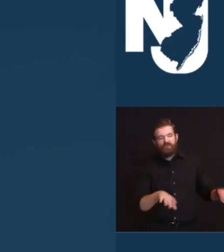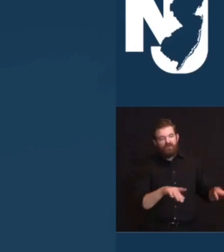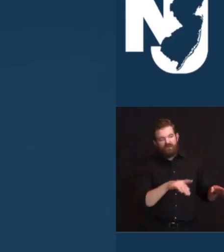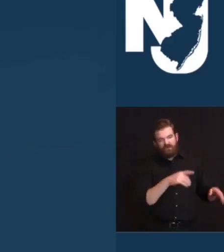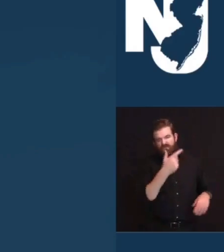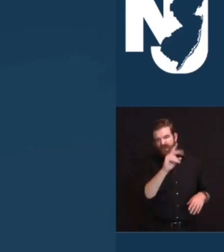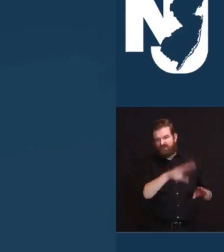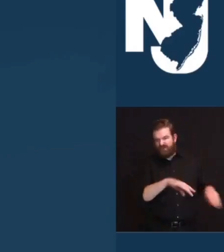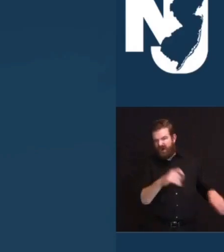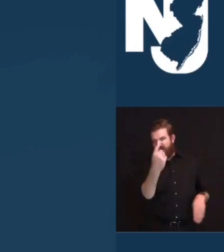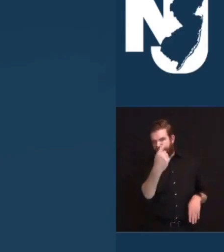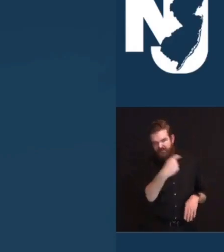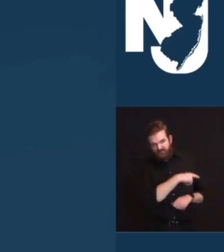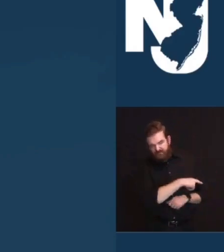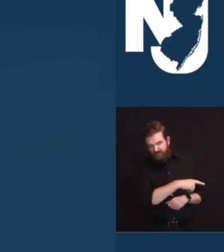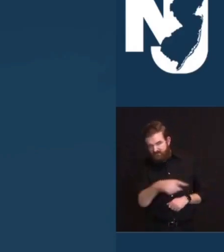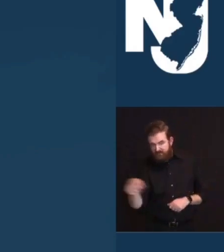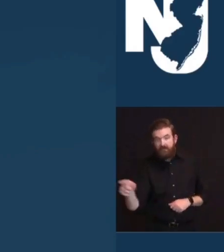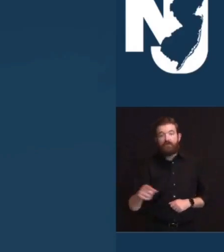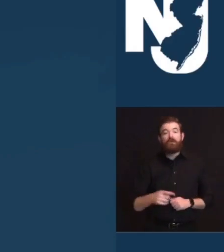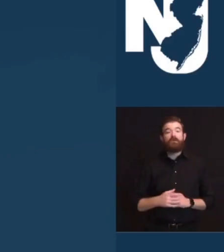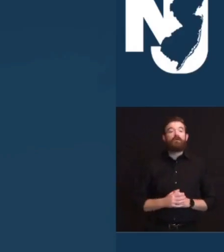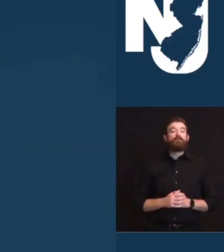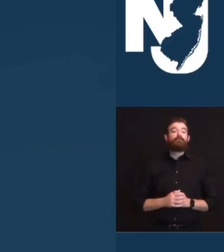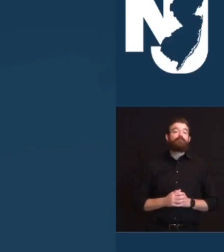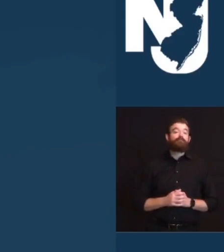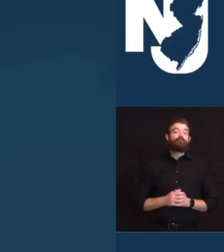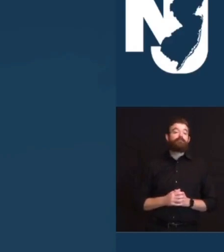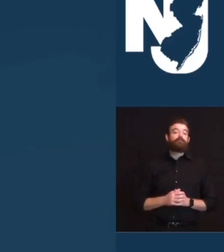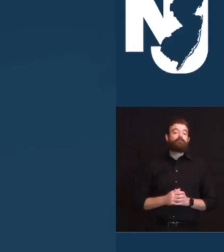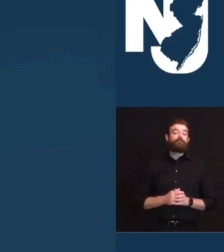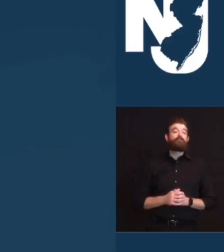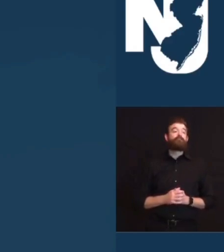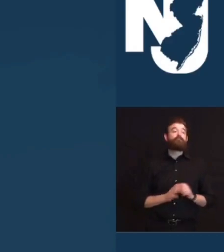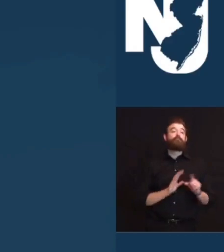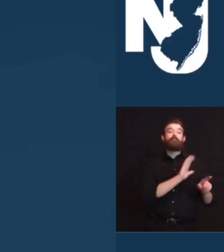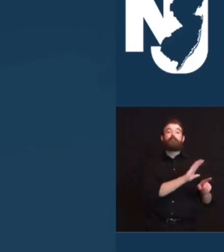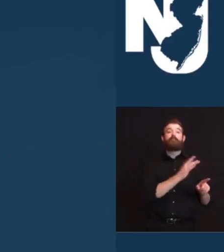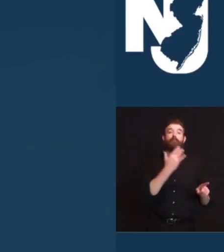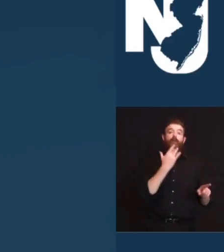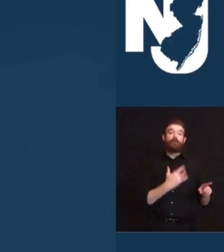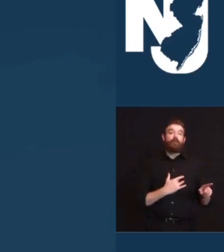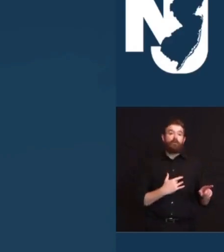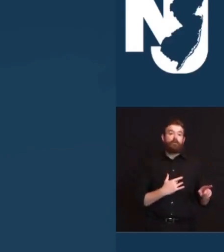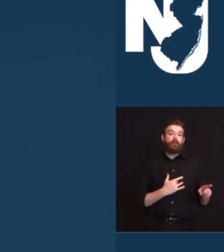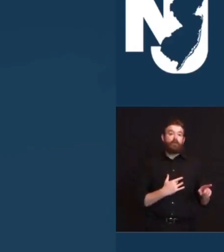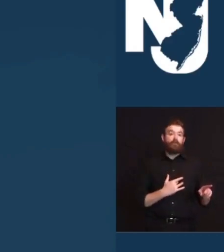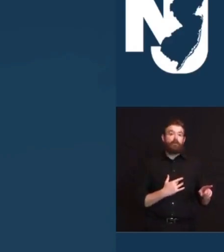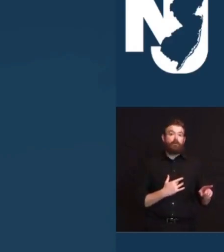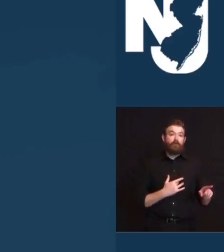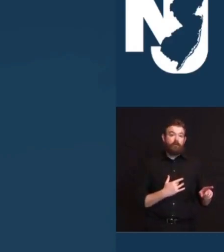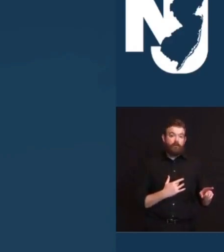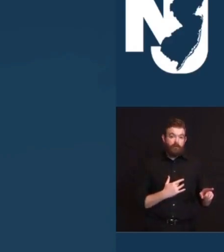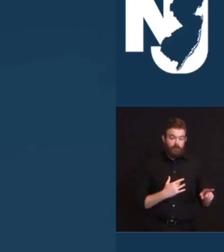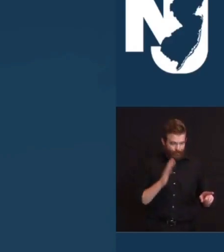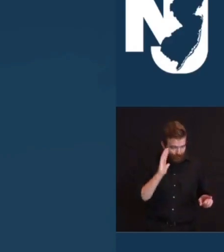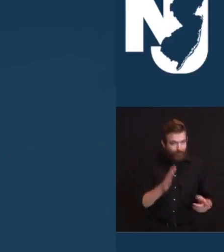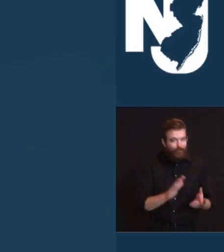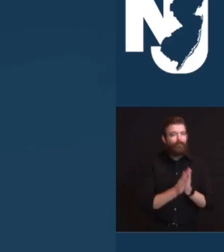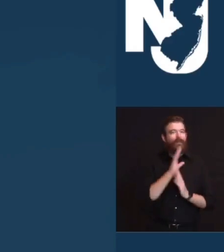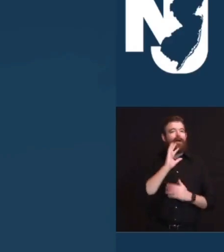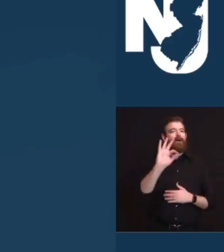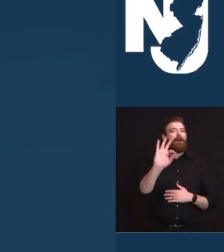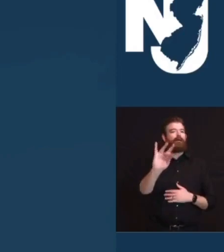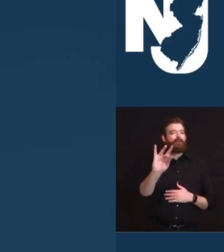Julia, with whom he would have celebrated a birthday yesterday, which would have been Mel's 98th, and his 2 great-grandchildren, Mason and